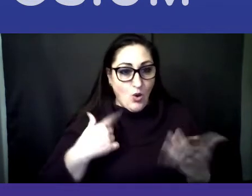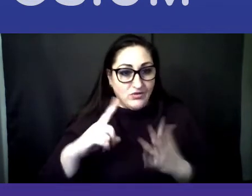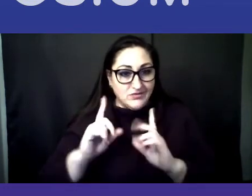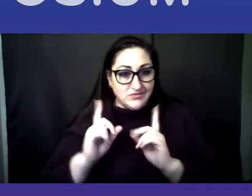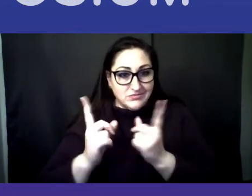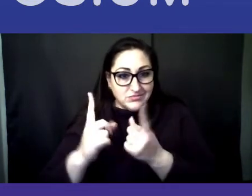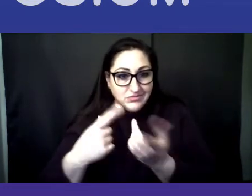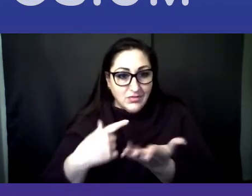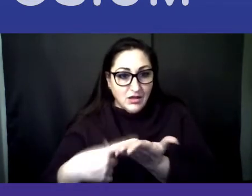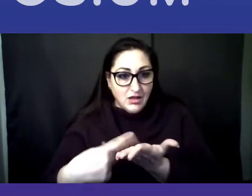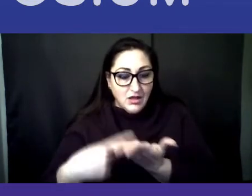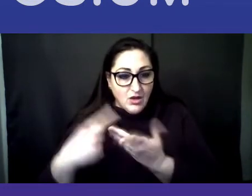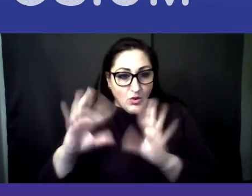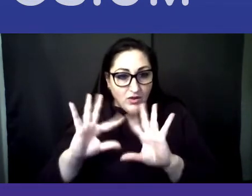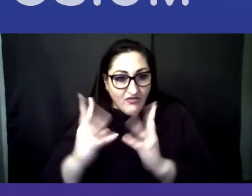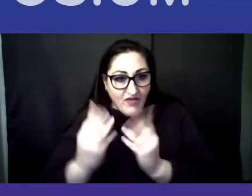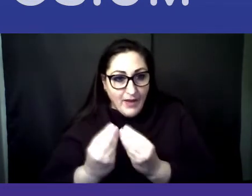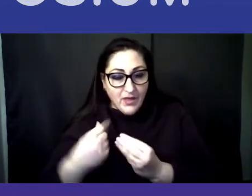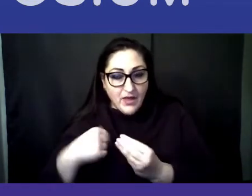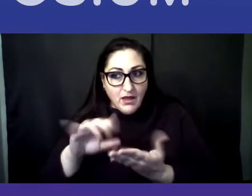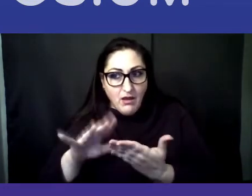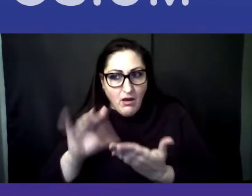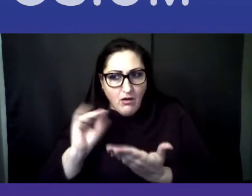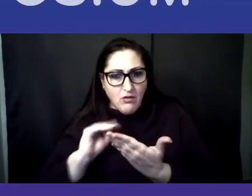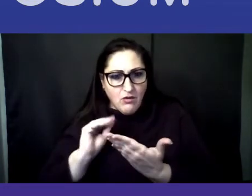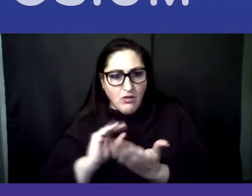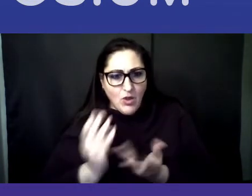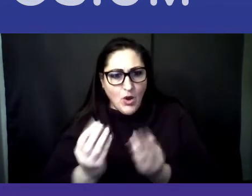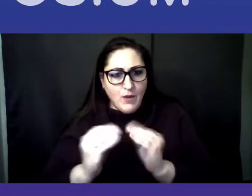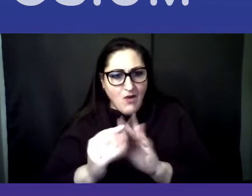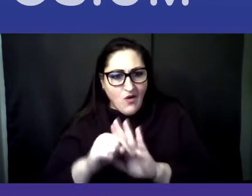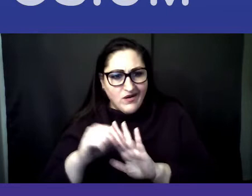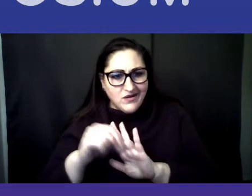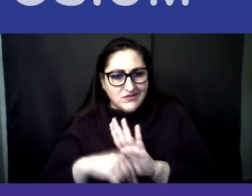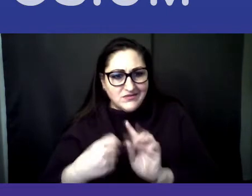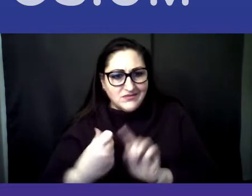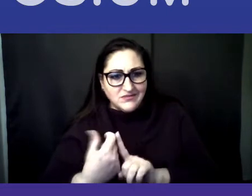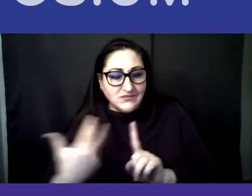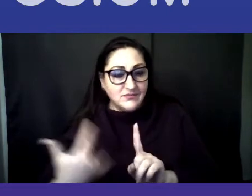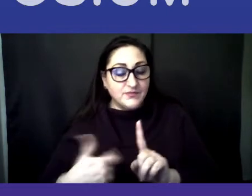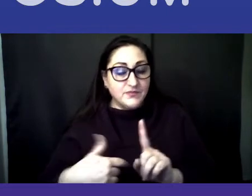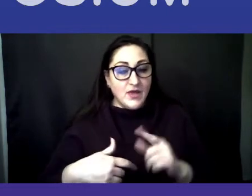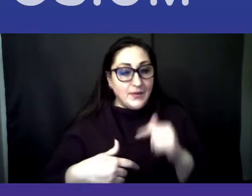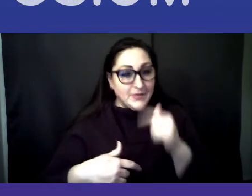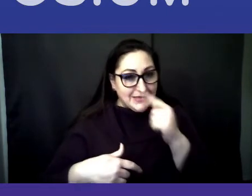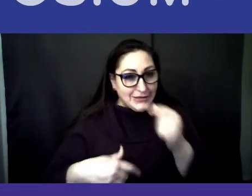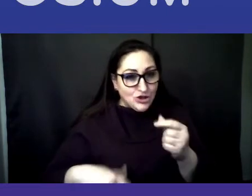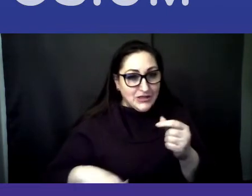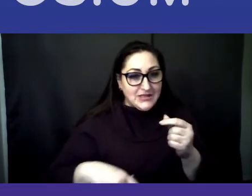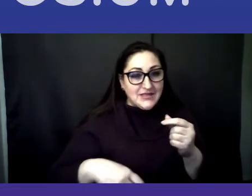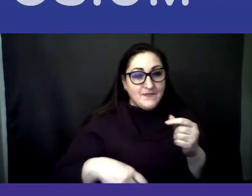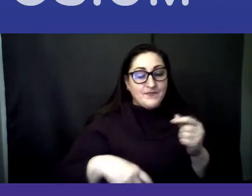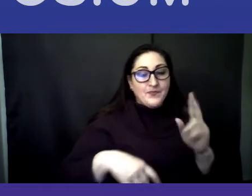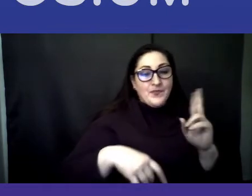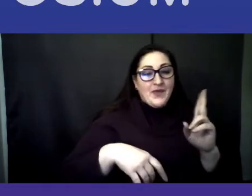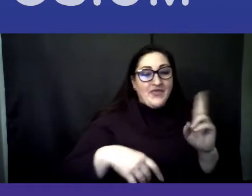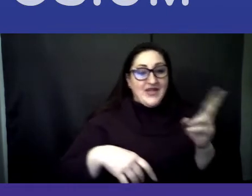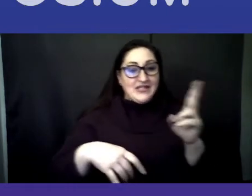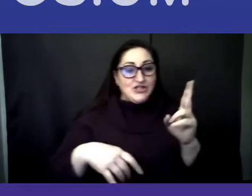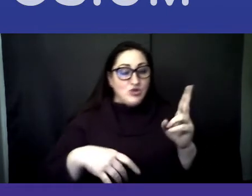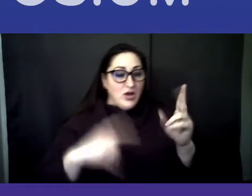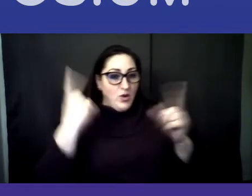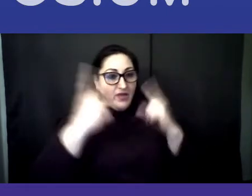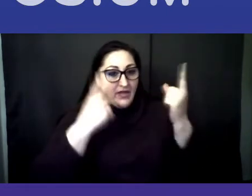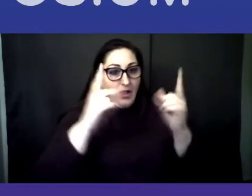now they're trying to dig in more to learn more. So I think, yeah, definitely going back to our history and then opening up the creative process. So it's not